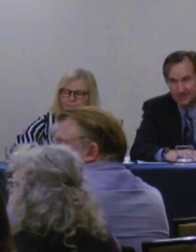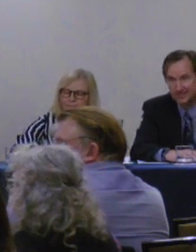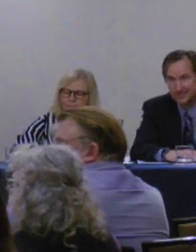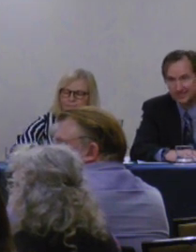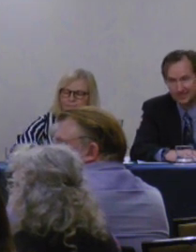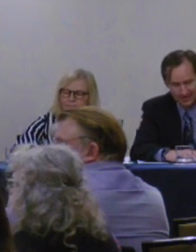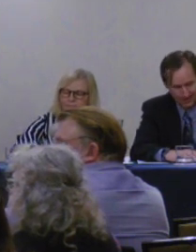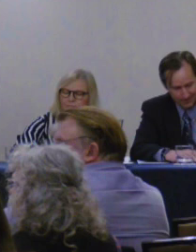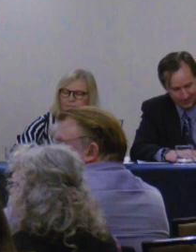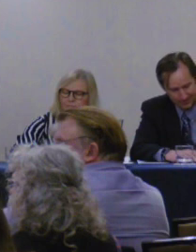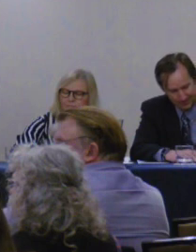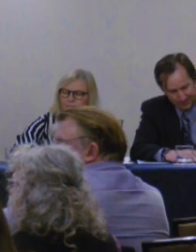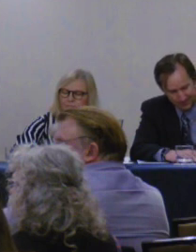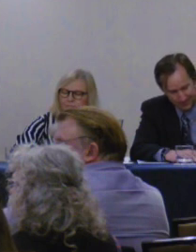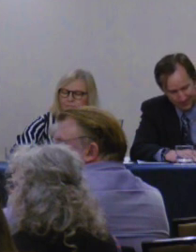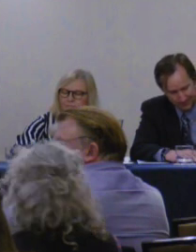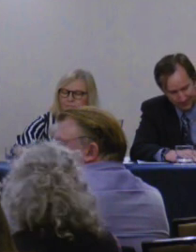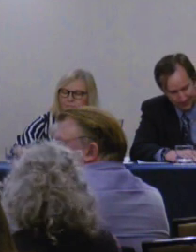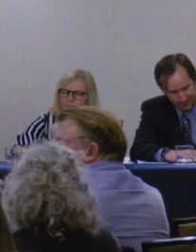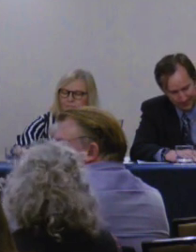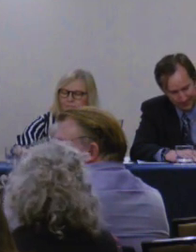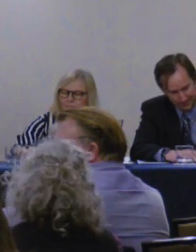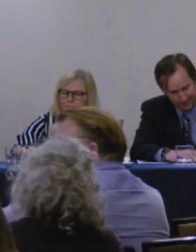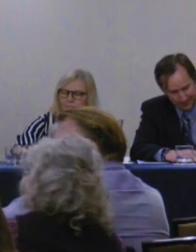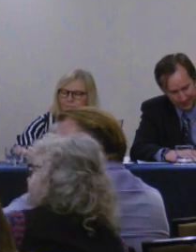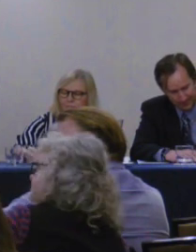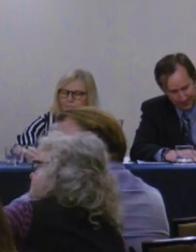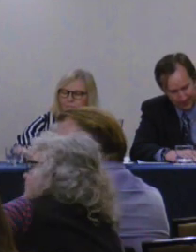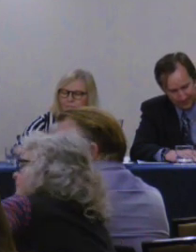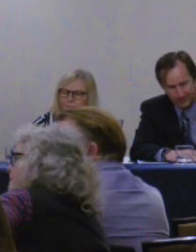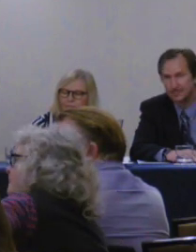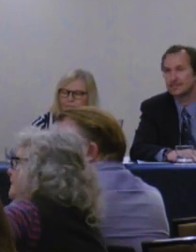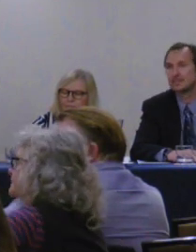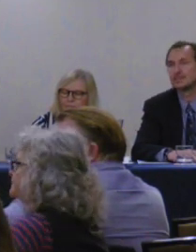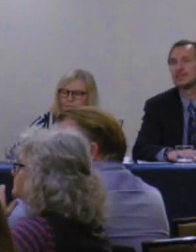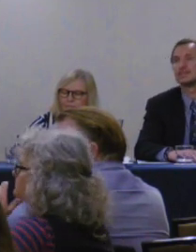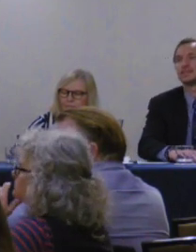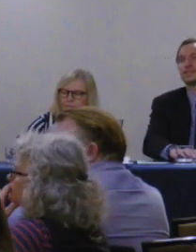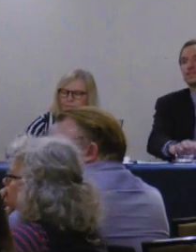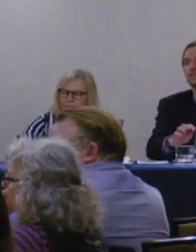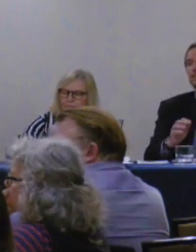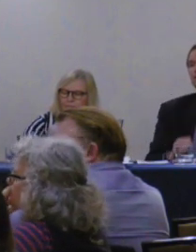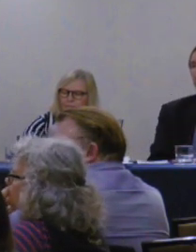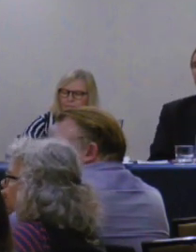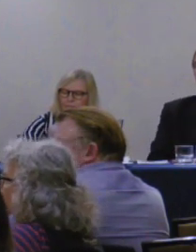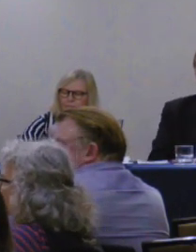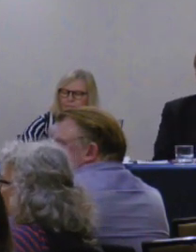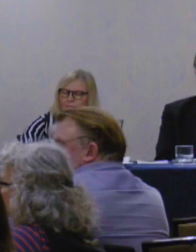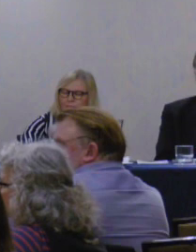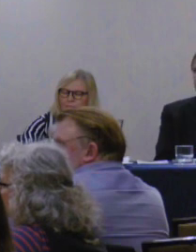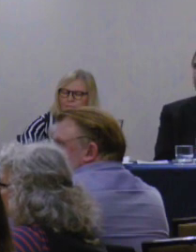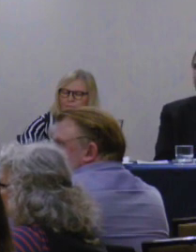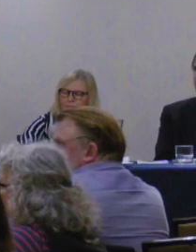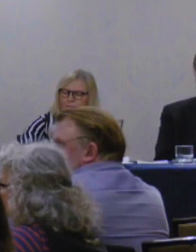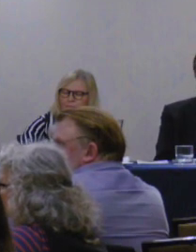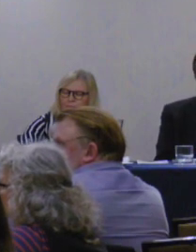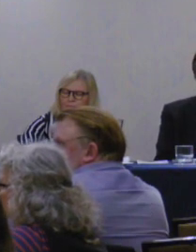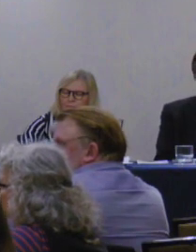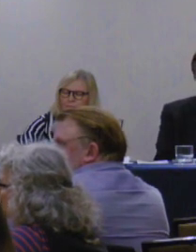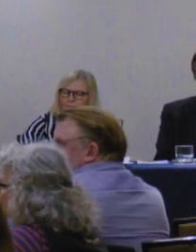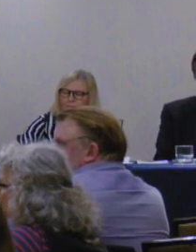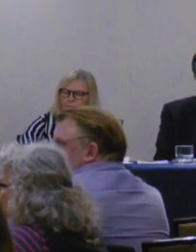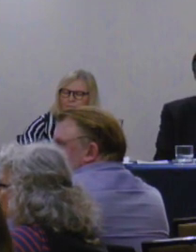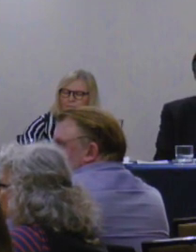Education, trying to pilot the TCPD implementation. The government just approved the